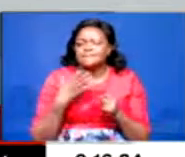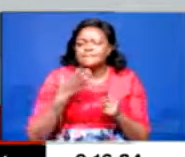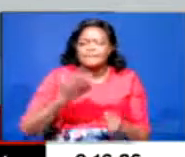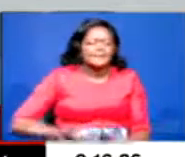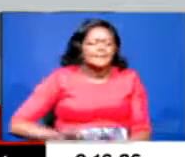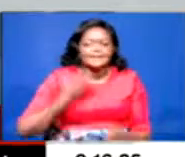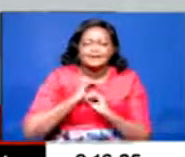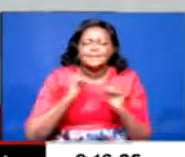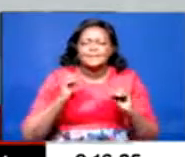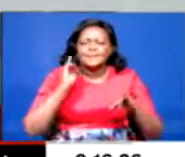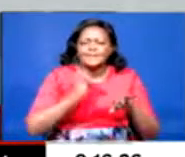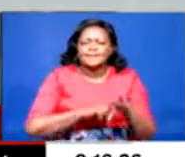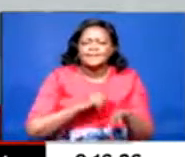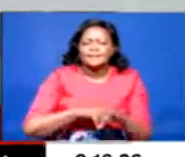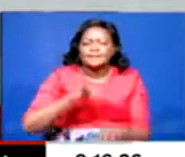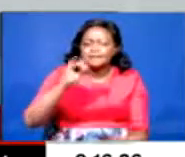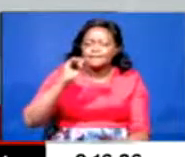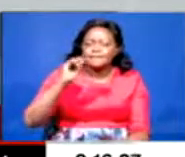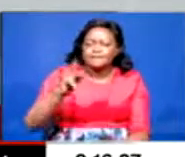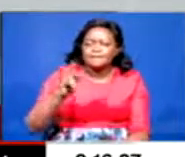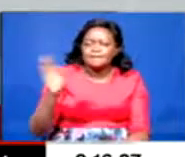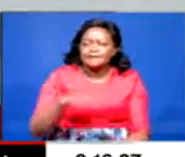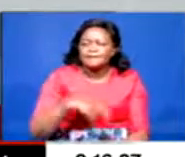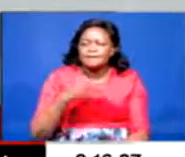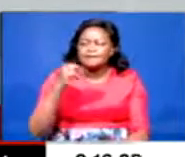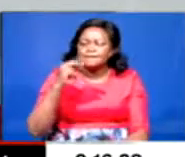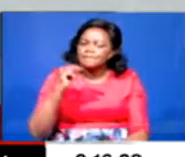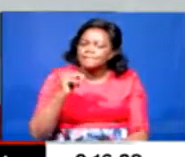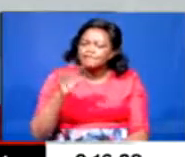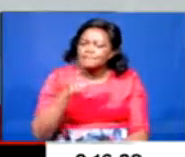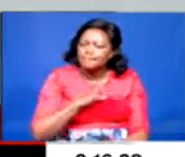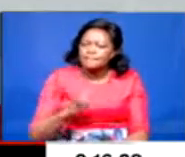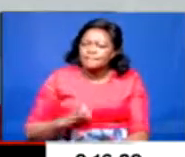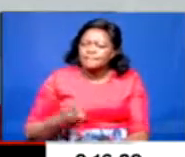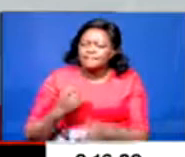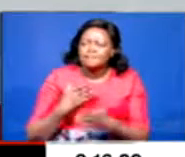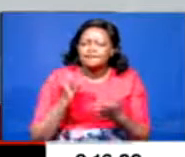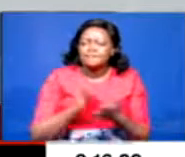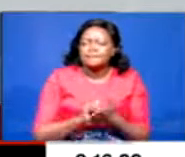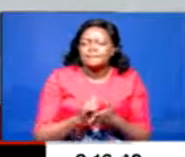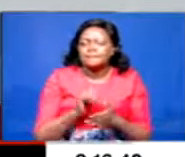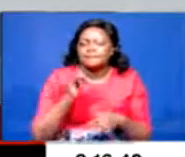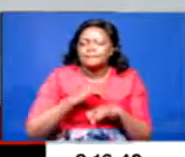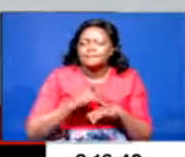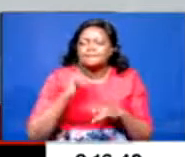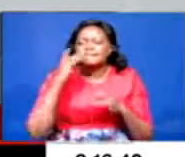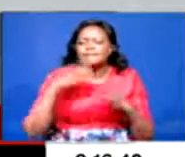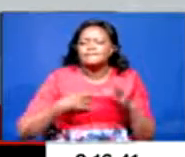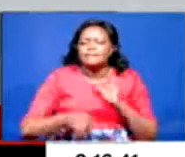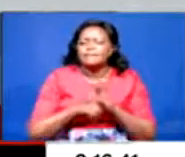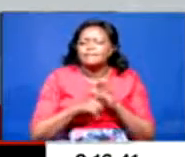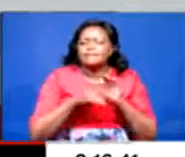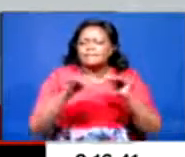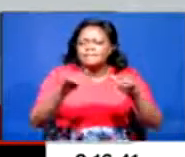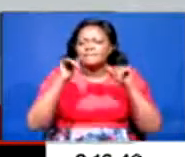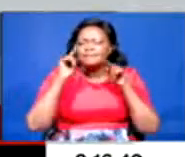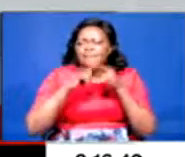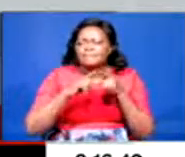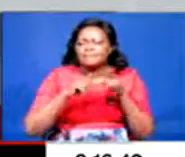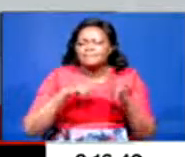the Isaac Hassan commission, one of the things that kept terrorizing Kenyans was the fact that you had to wait until the hourly